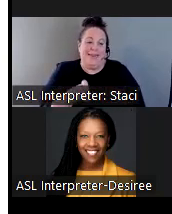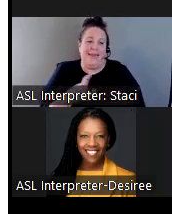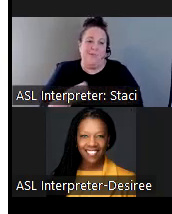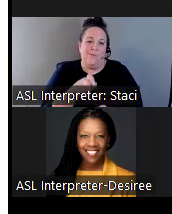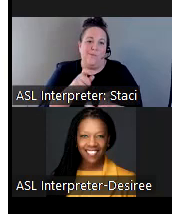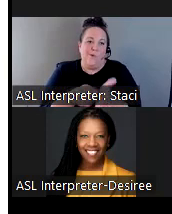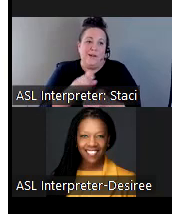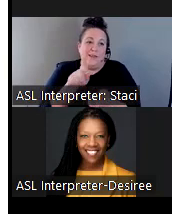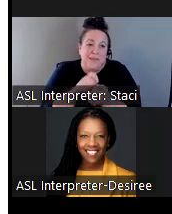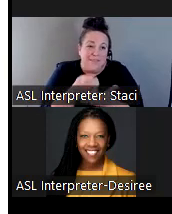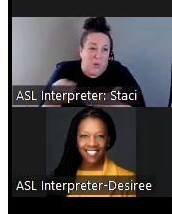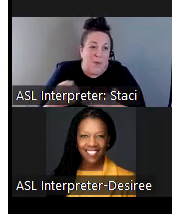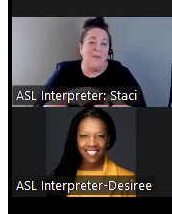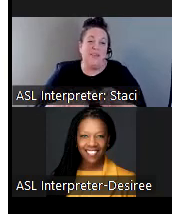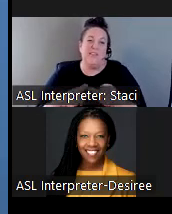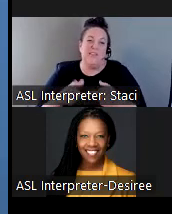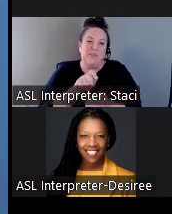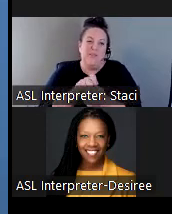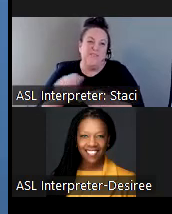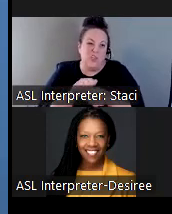specific equipment and specific training.